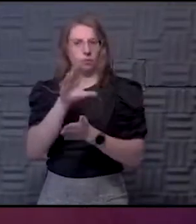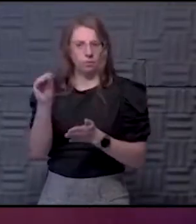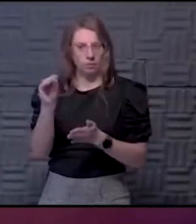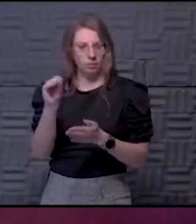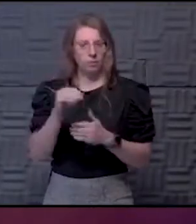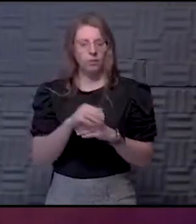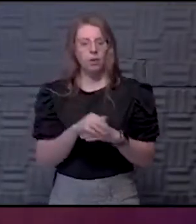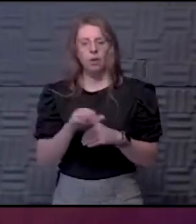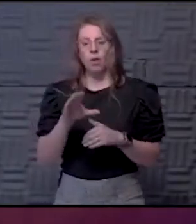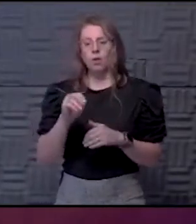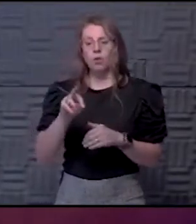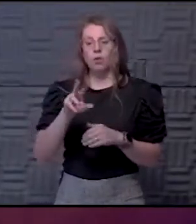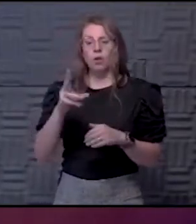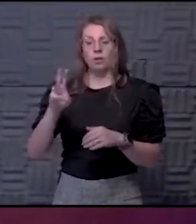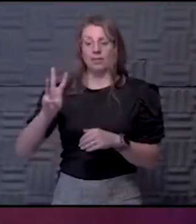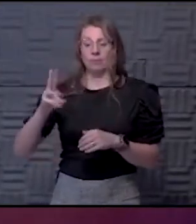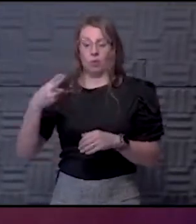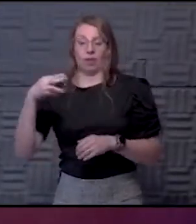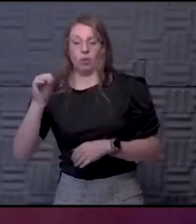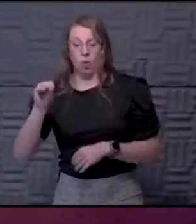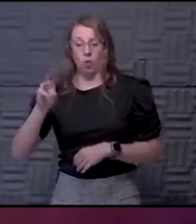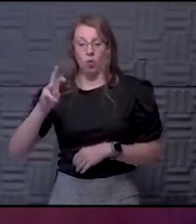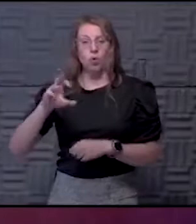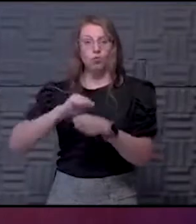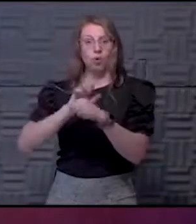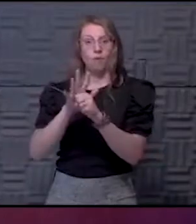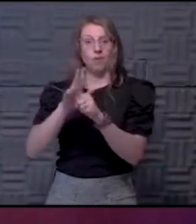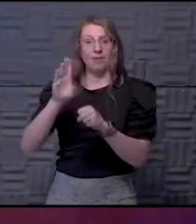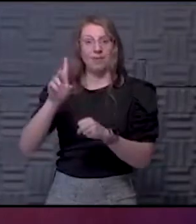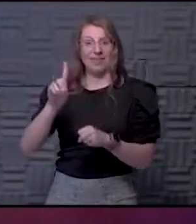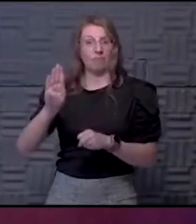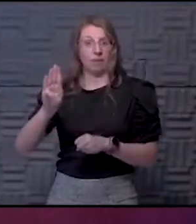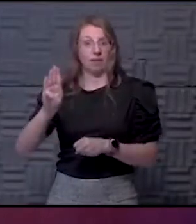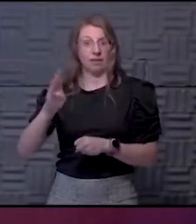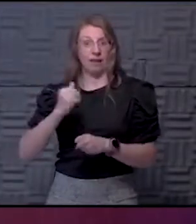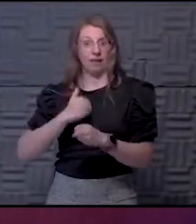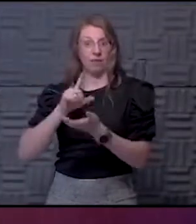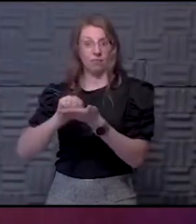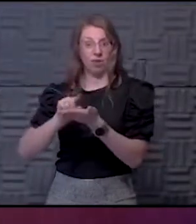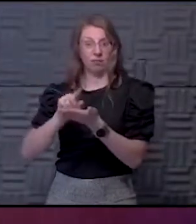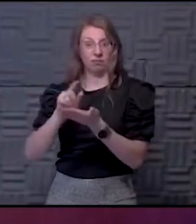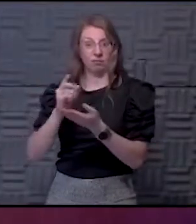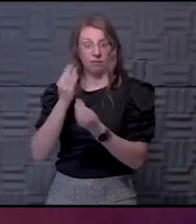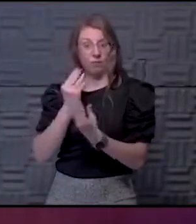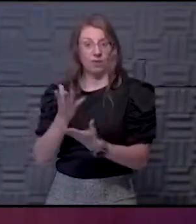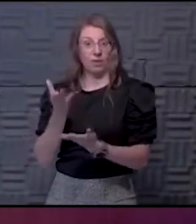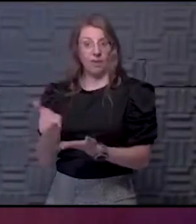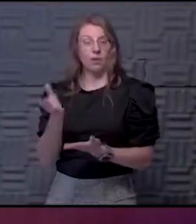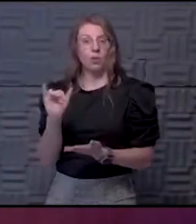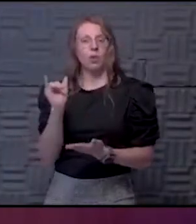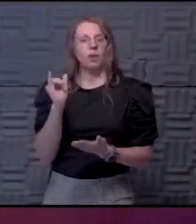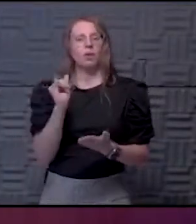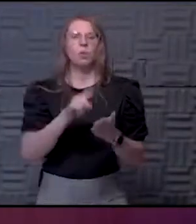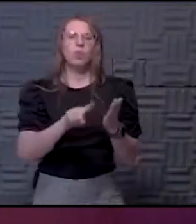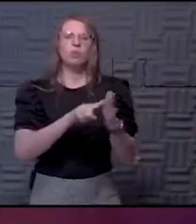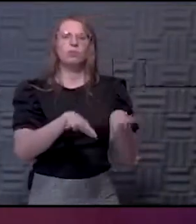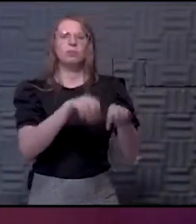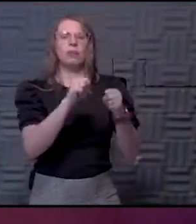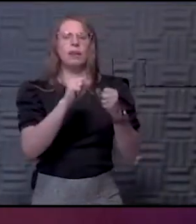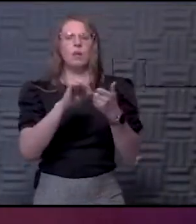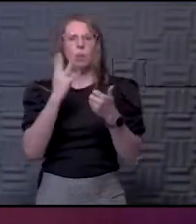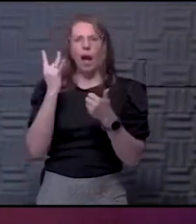COVID database. Tell us a bit about that research, why you did it, and how it